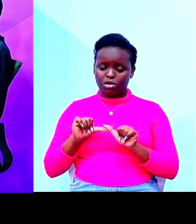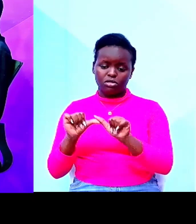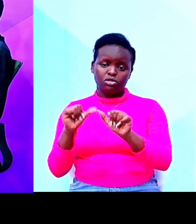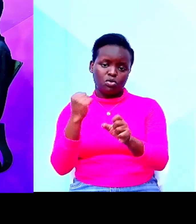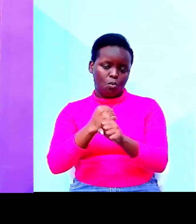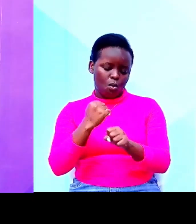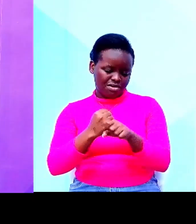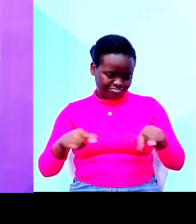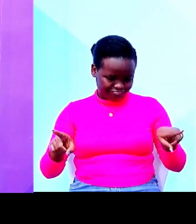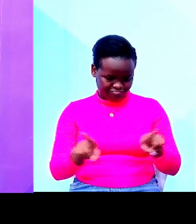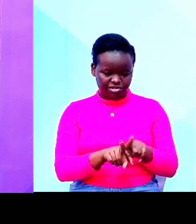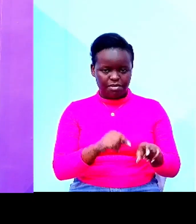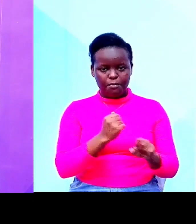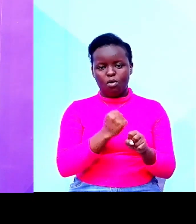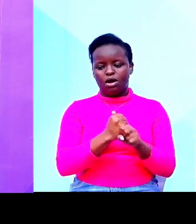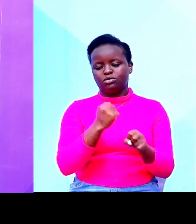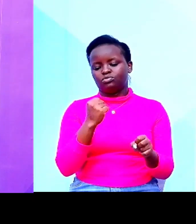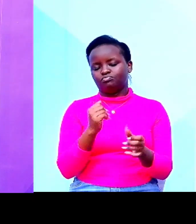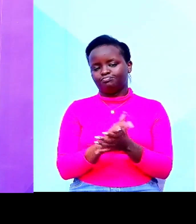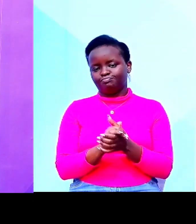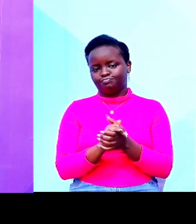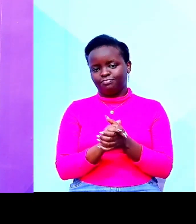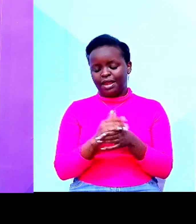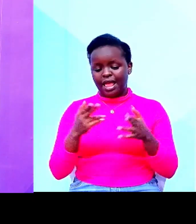same work I was doing, because it was